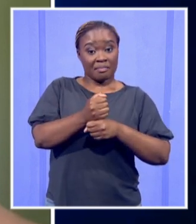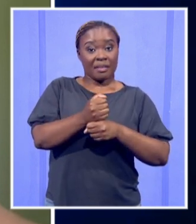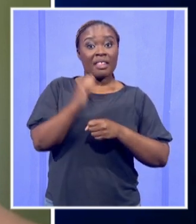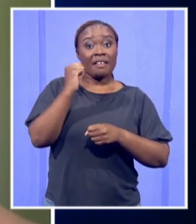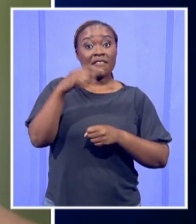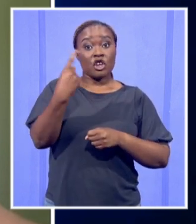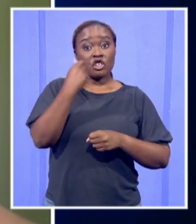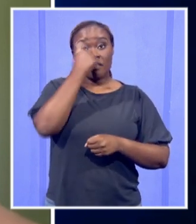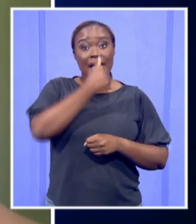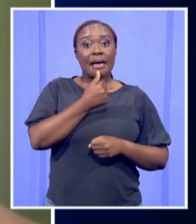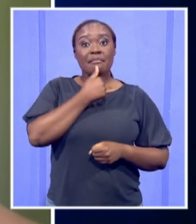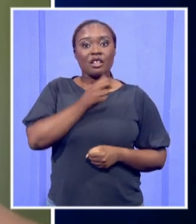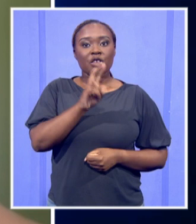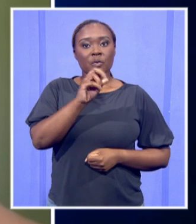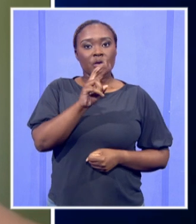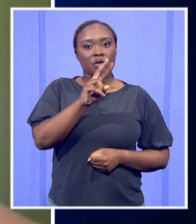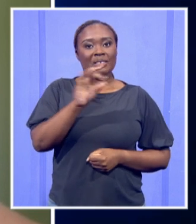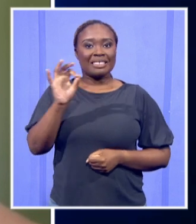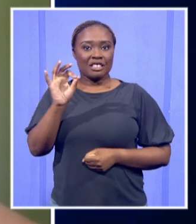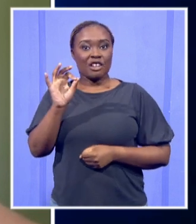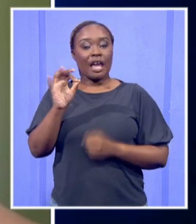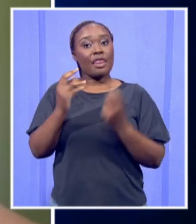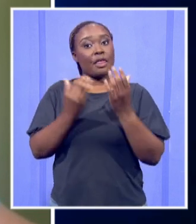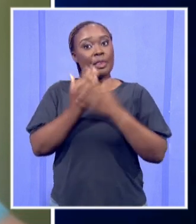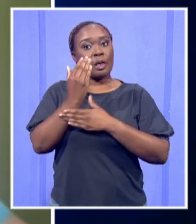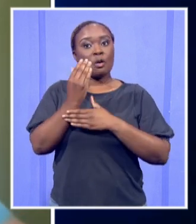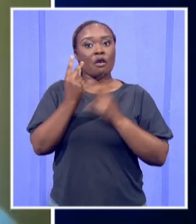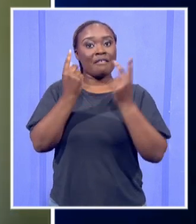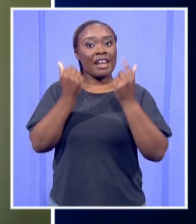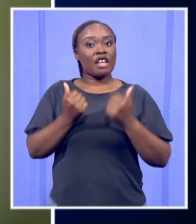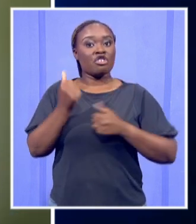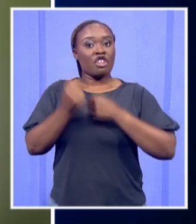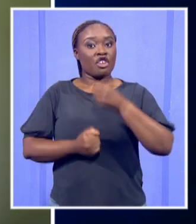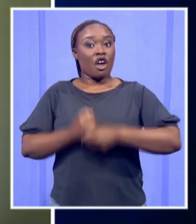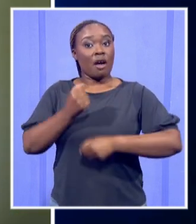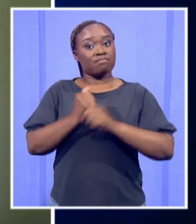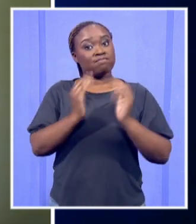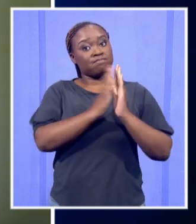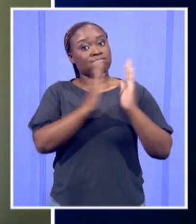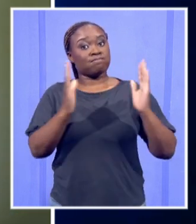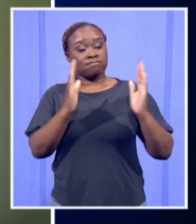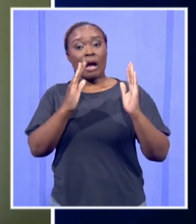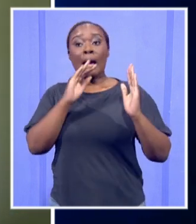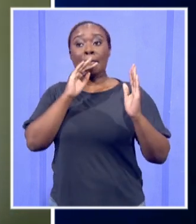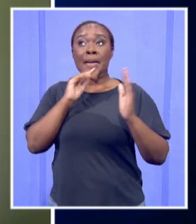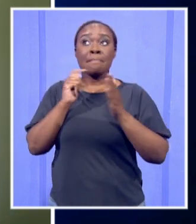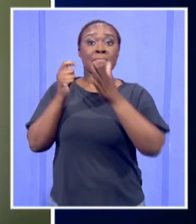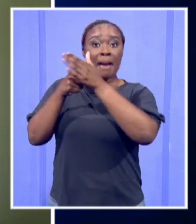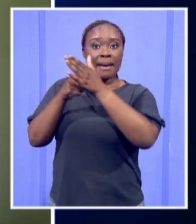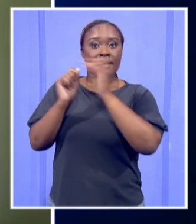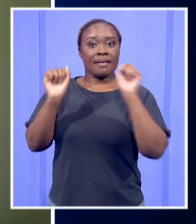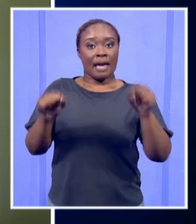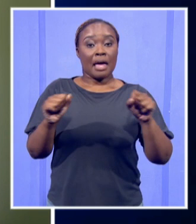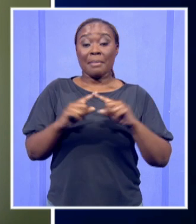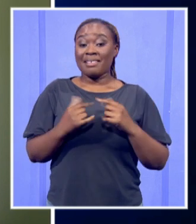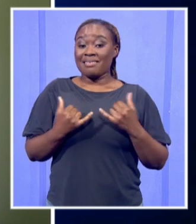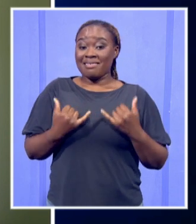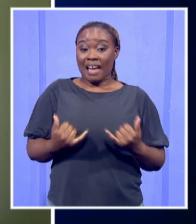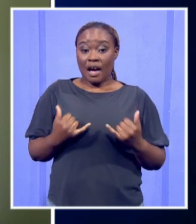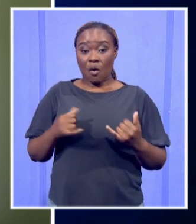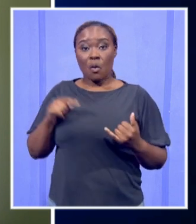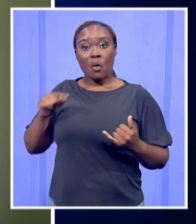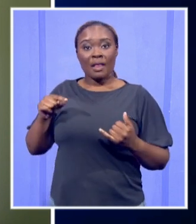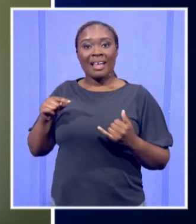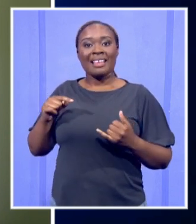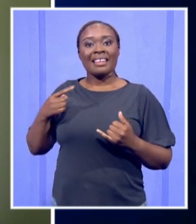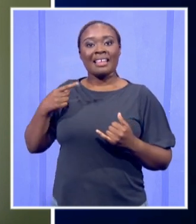April 2023. Now, this means that they are no longer dispatching their so-called open cycle gas turbines to